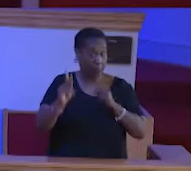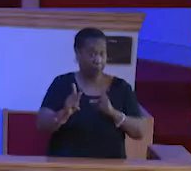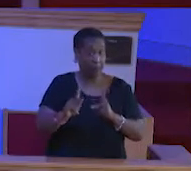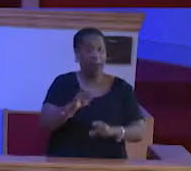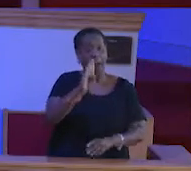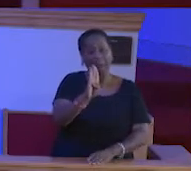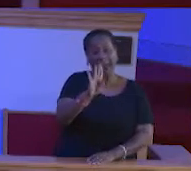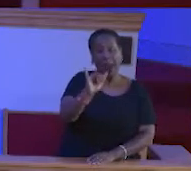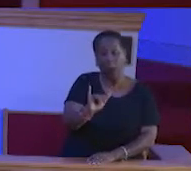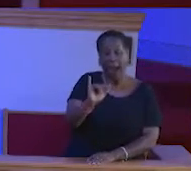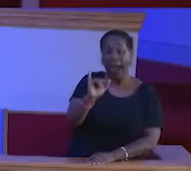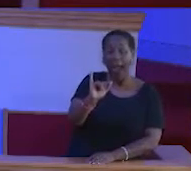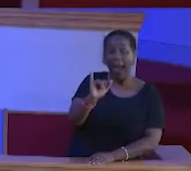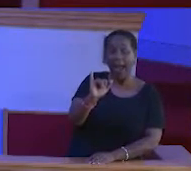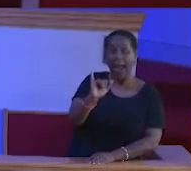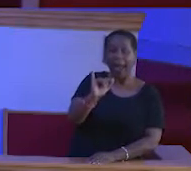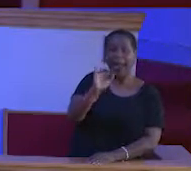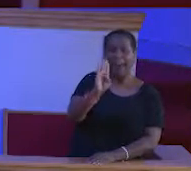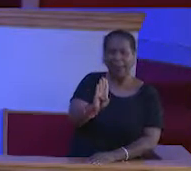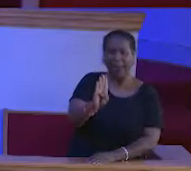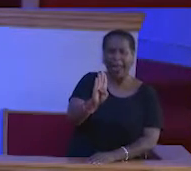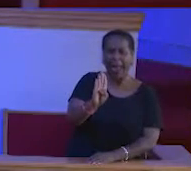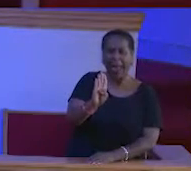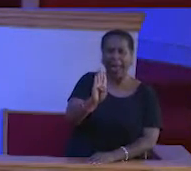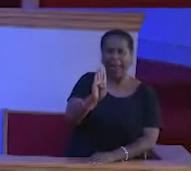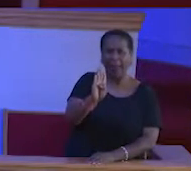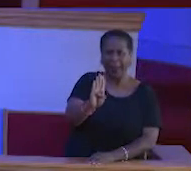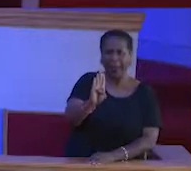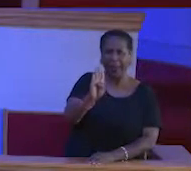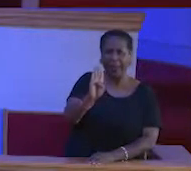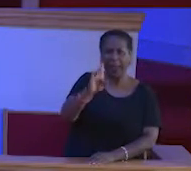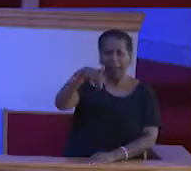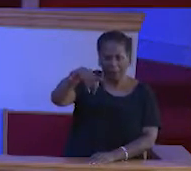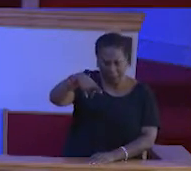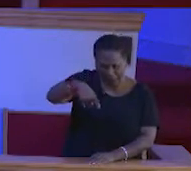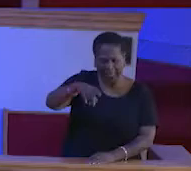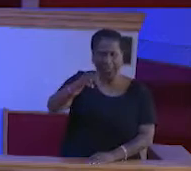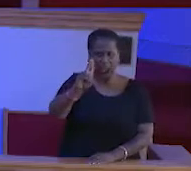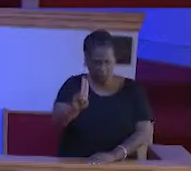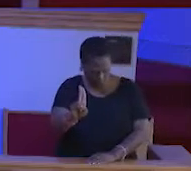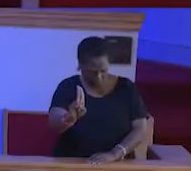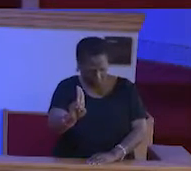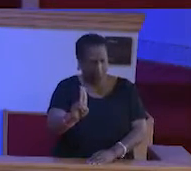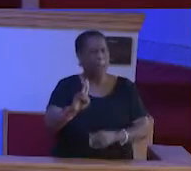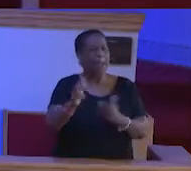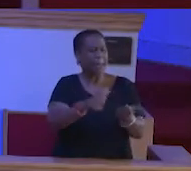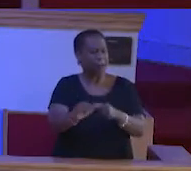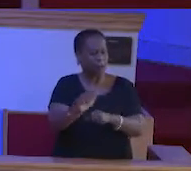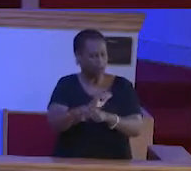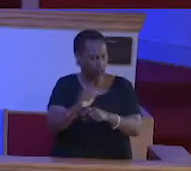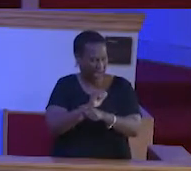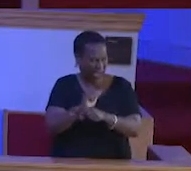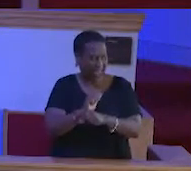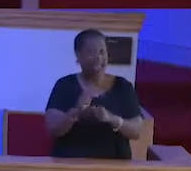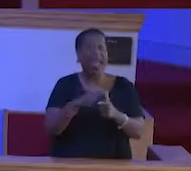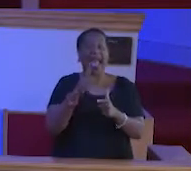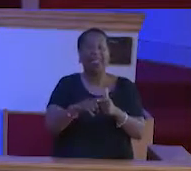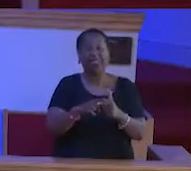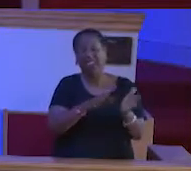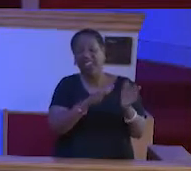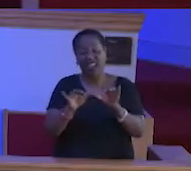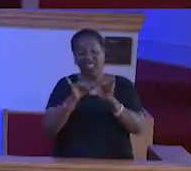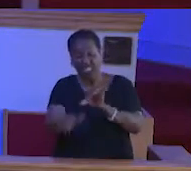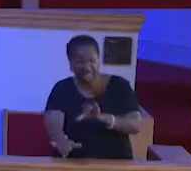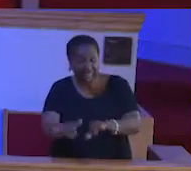BYPU and then BTU, Baptist Training Union. And then we had to stay till 7 o'clock